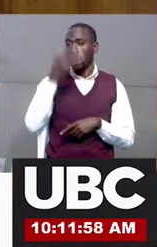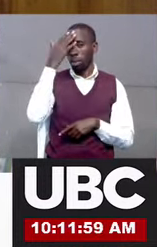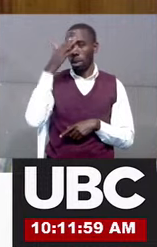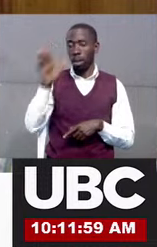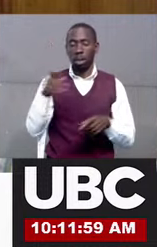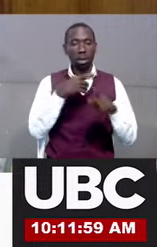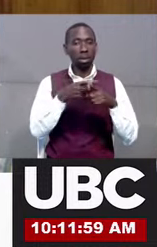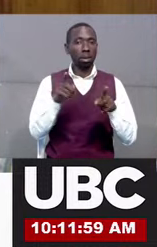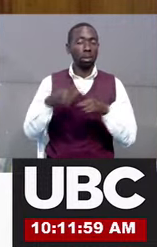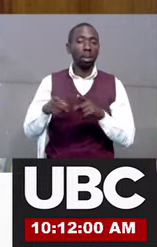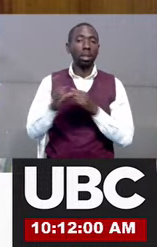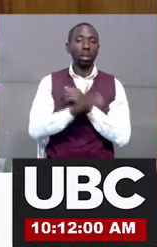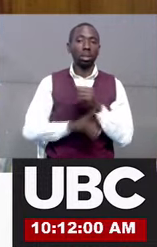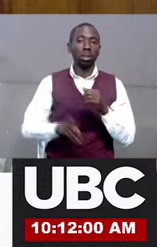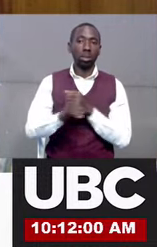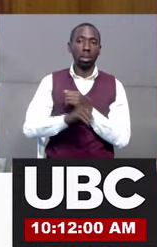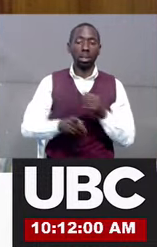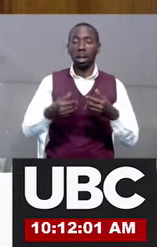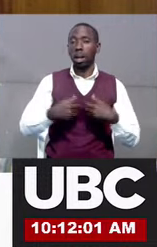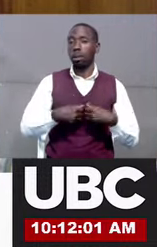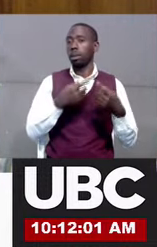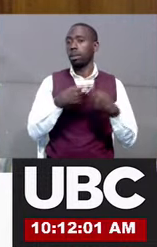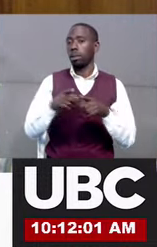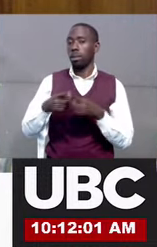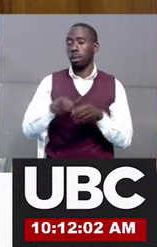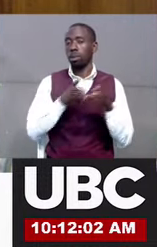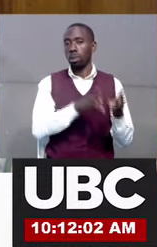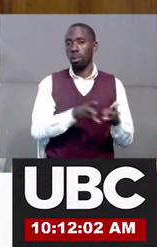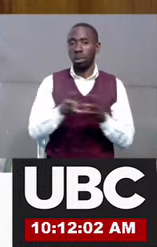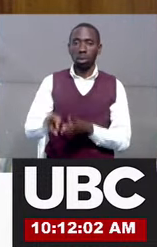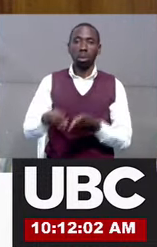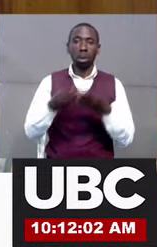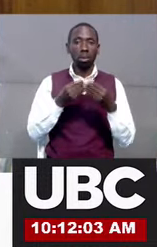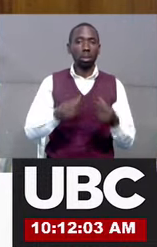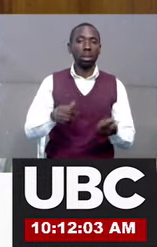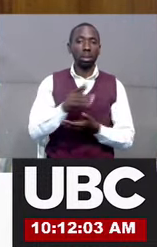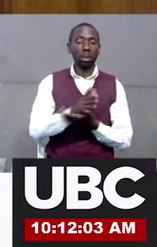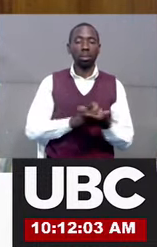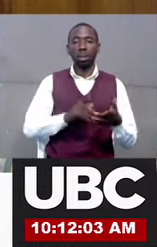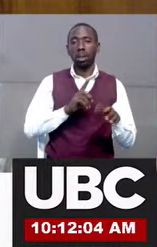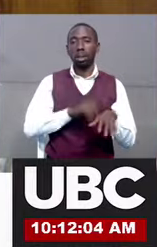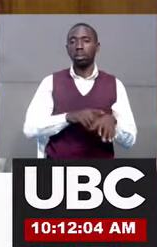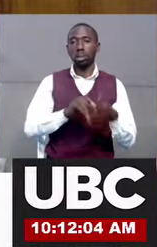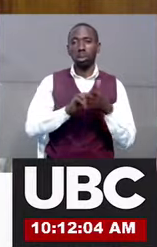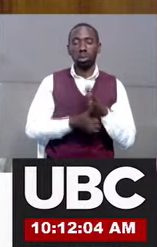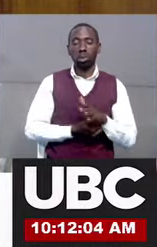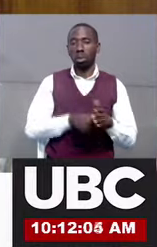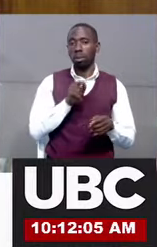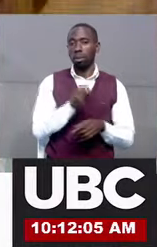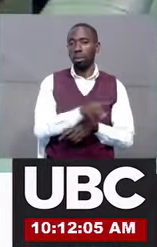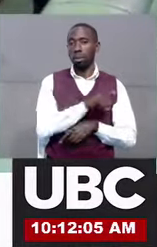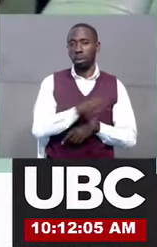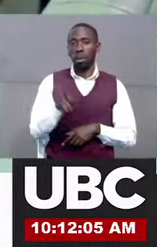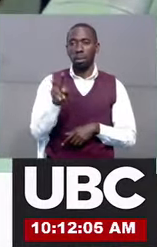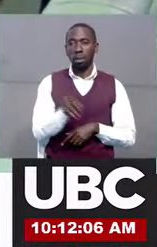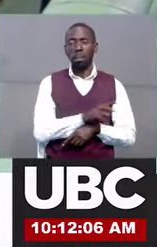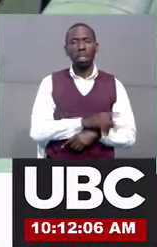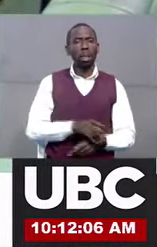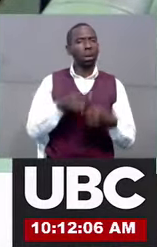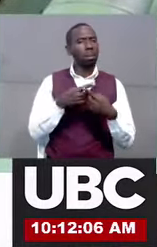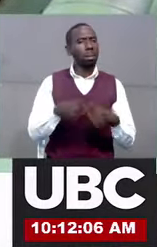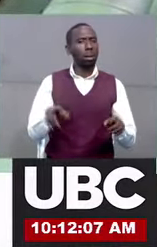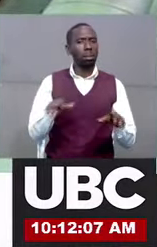districts usually devise different measures to address sometimes issues of that nature. But members, you